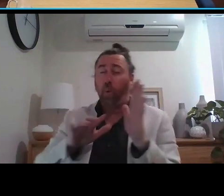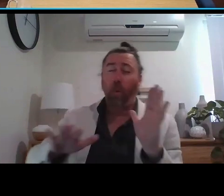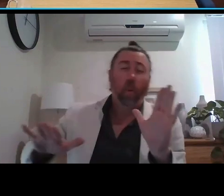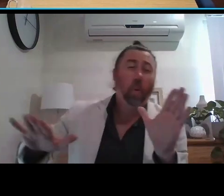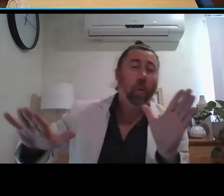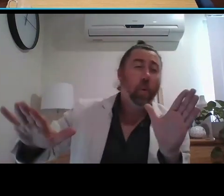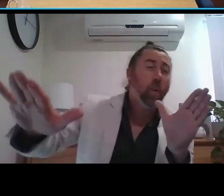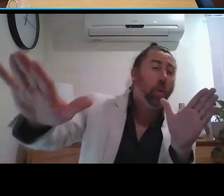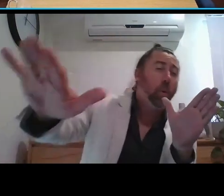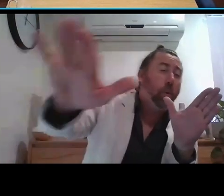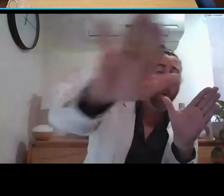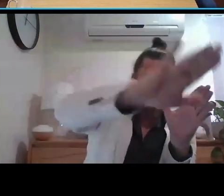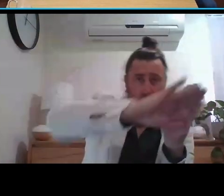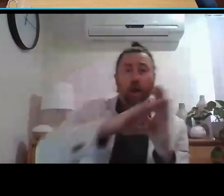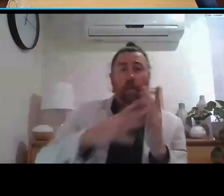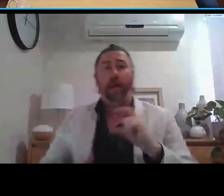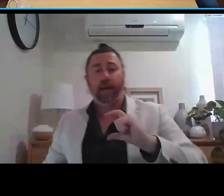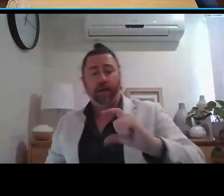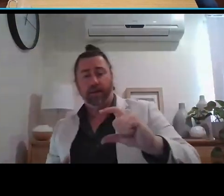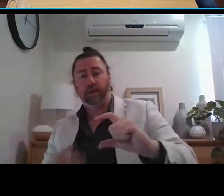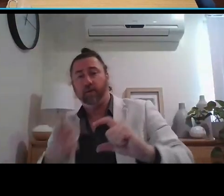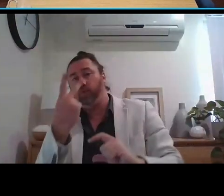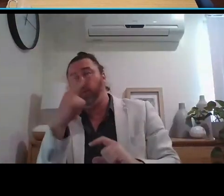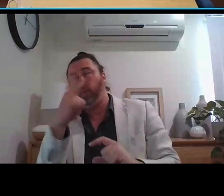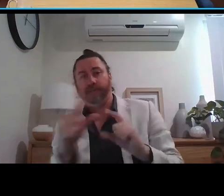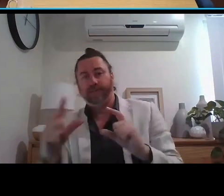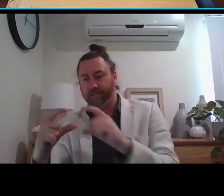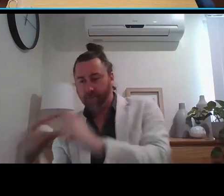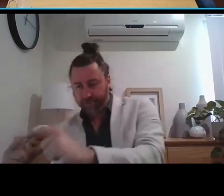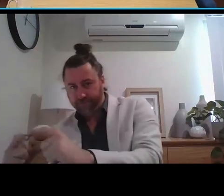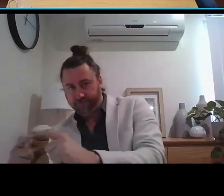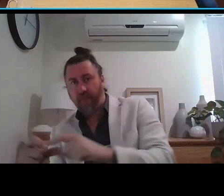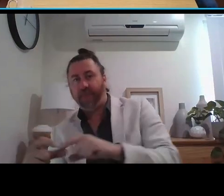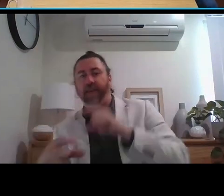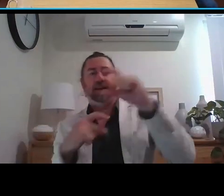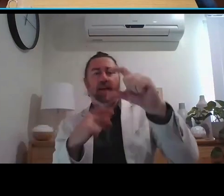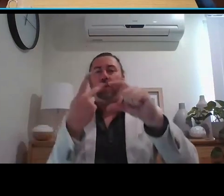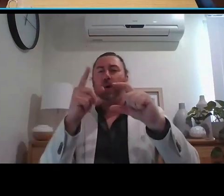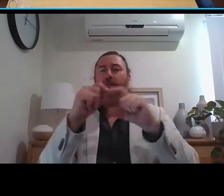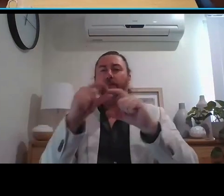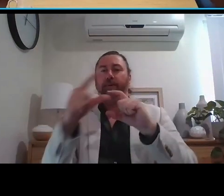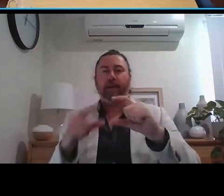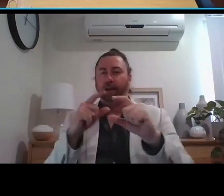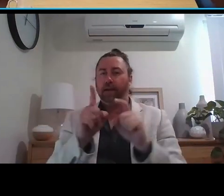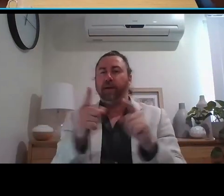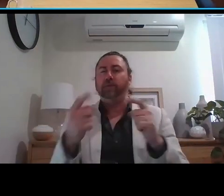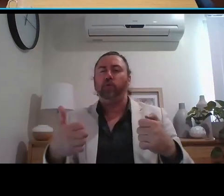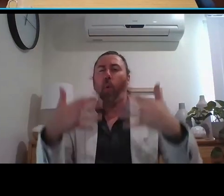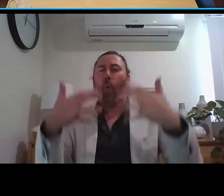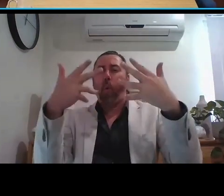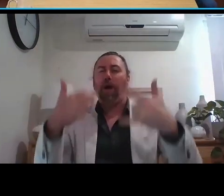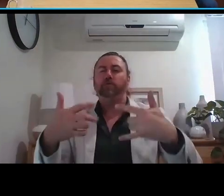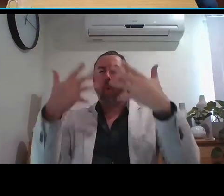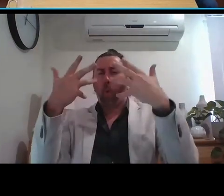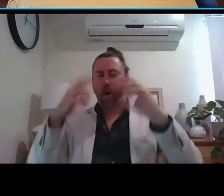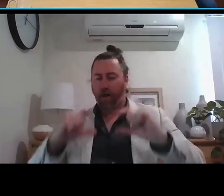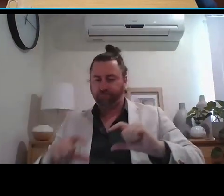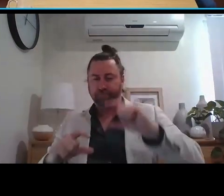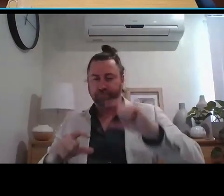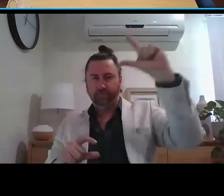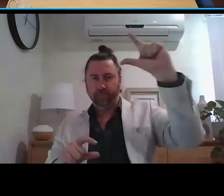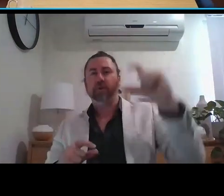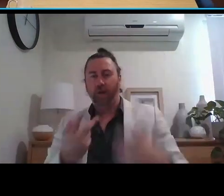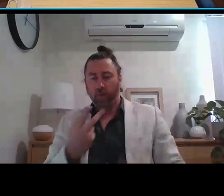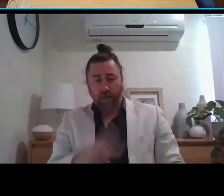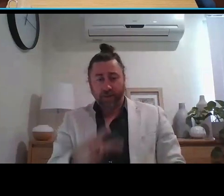lowest 20 would be put into one group, the next 20 put into the next group, and so on. So there's 5 groups